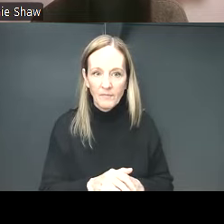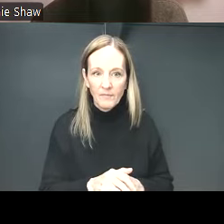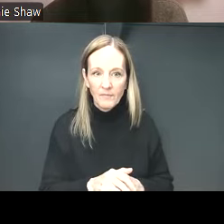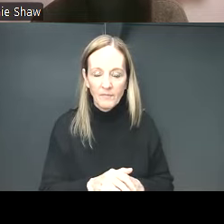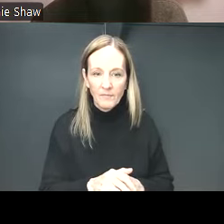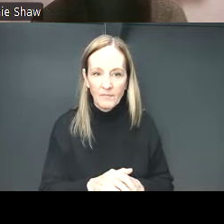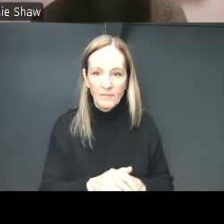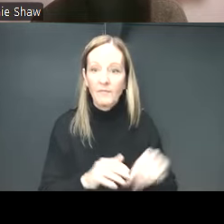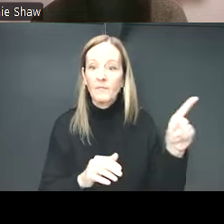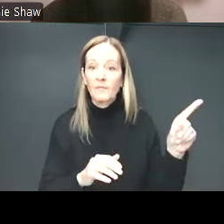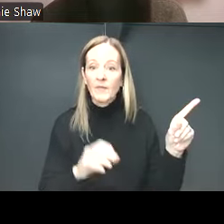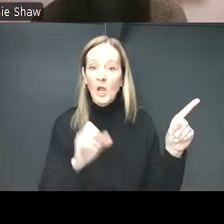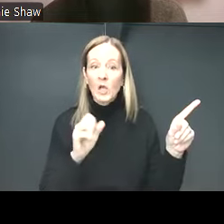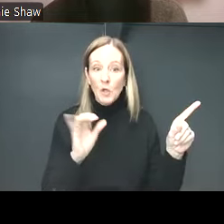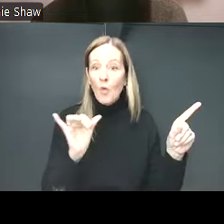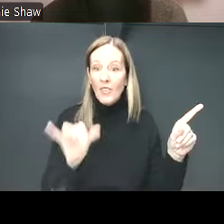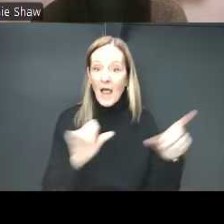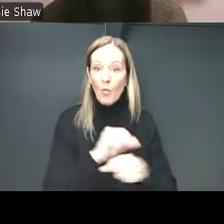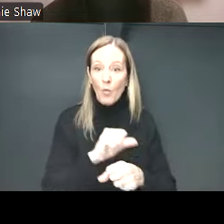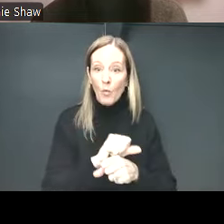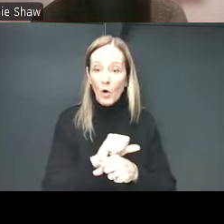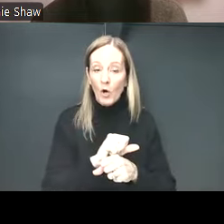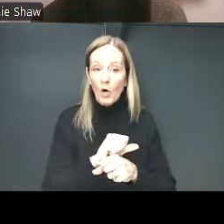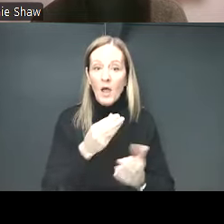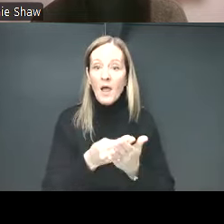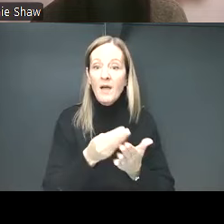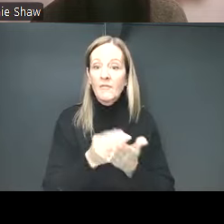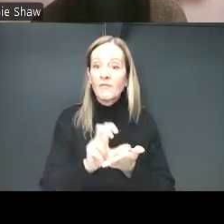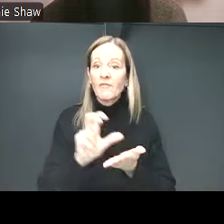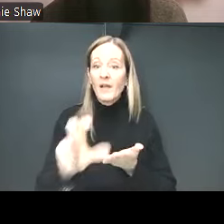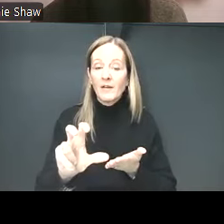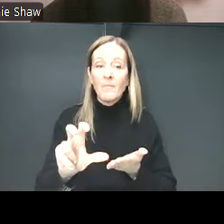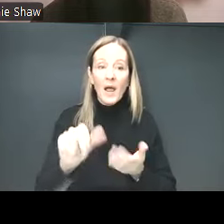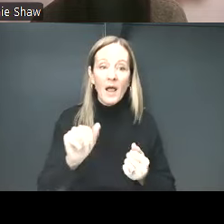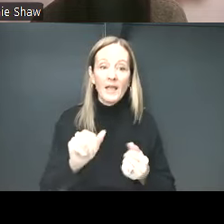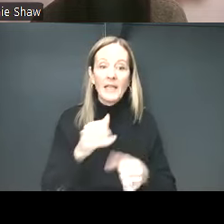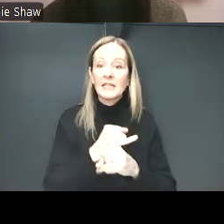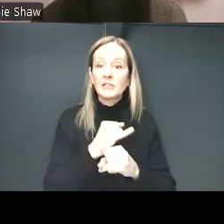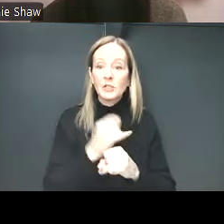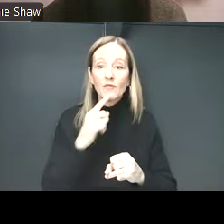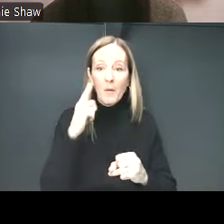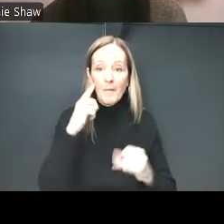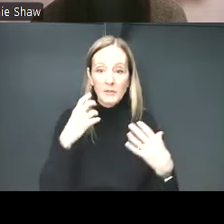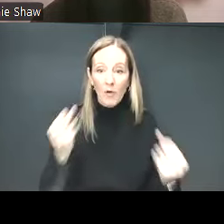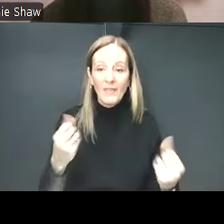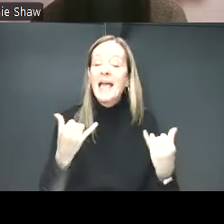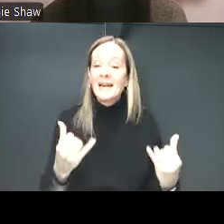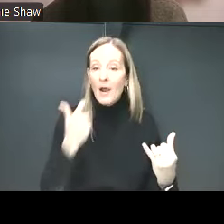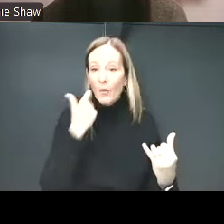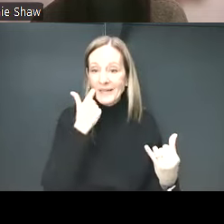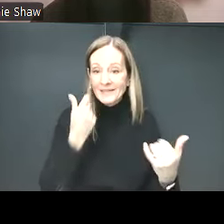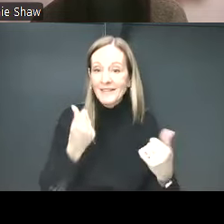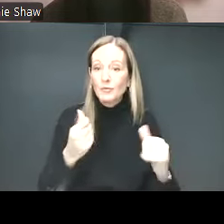So this work was actually funded by the National Institute of Mental Health, and I just want to show you the results of our recent trial that we